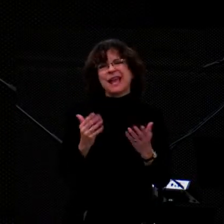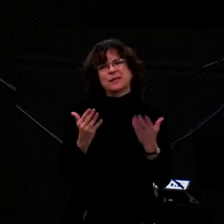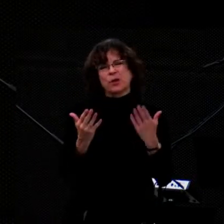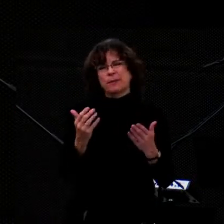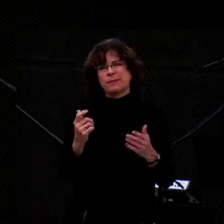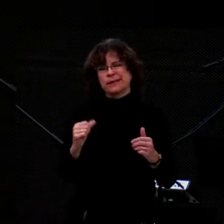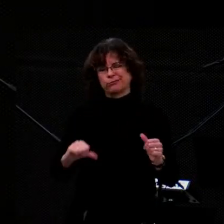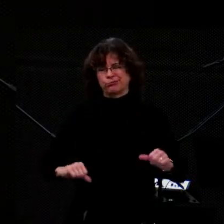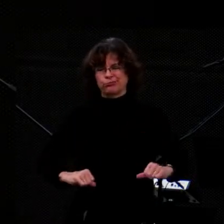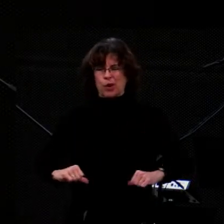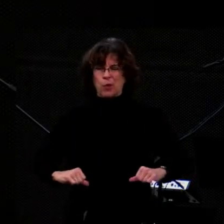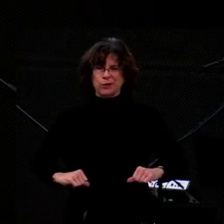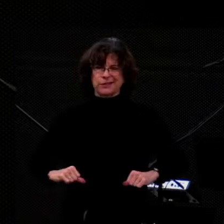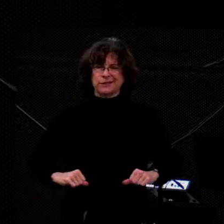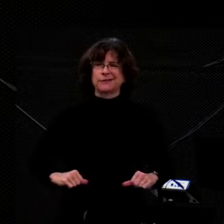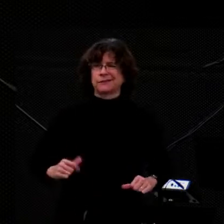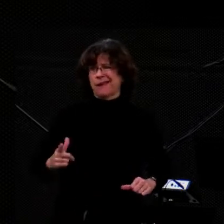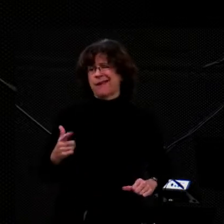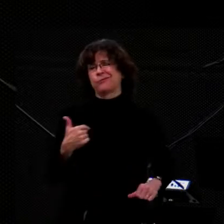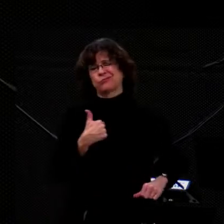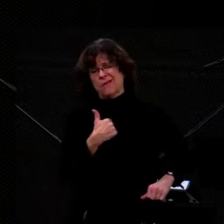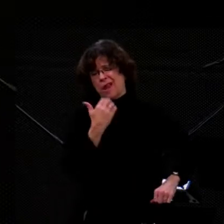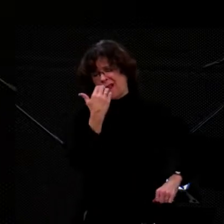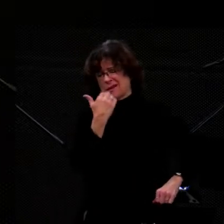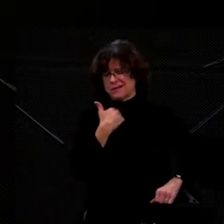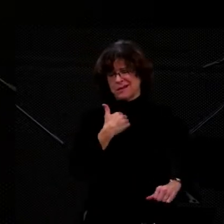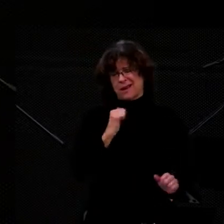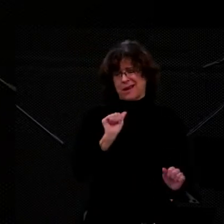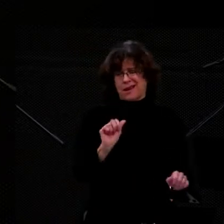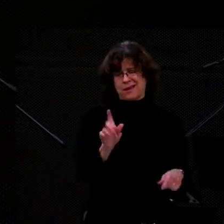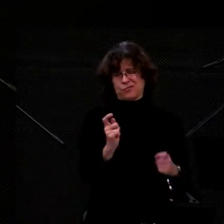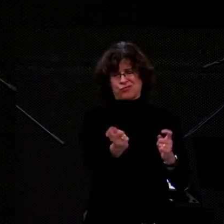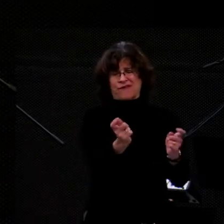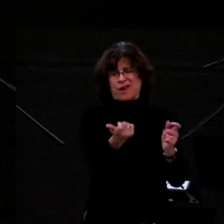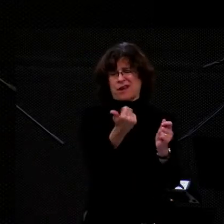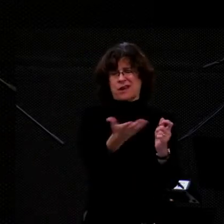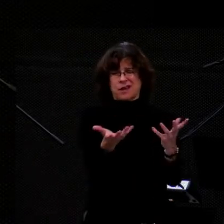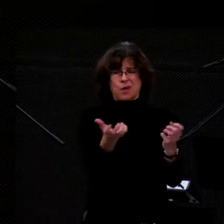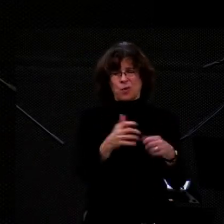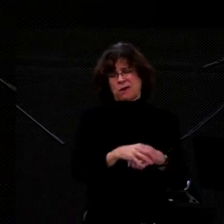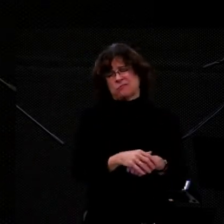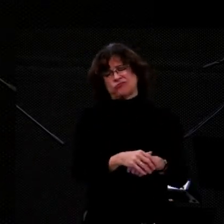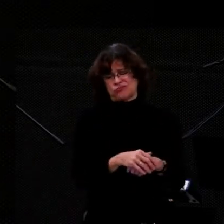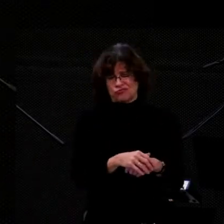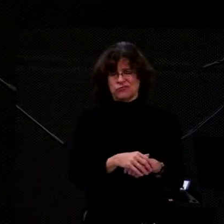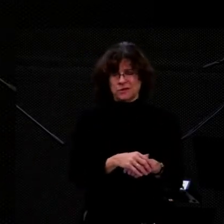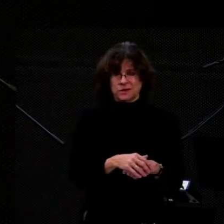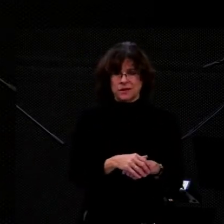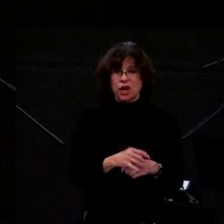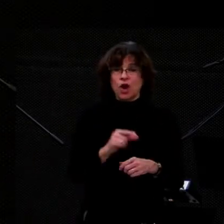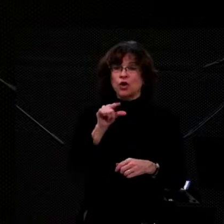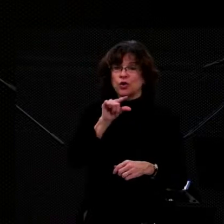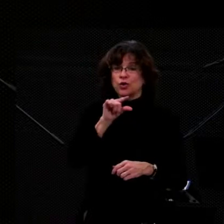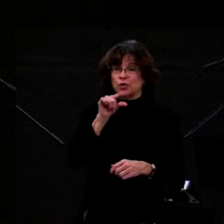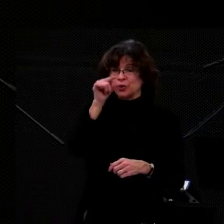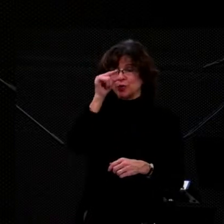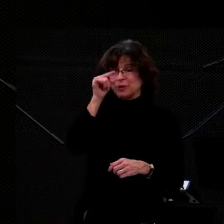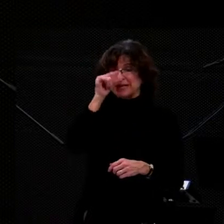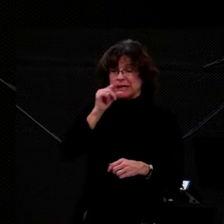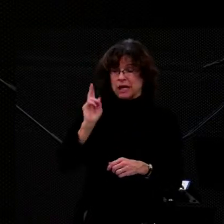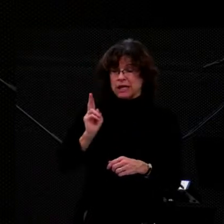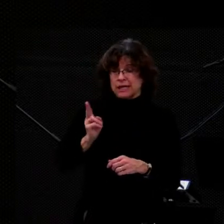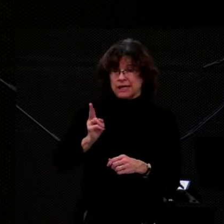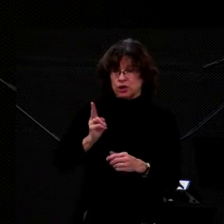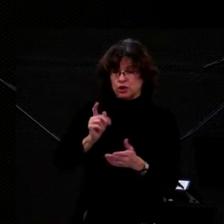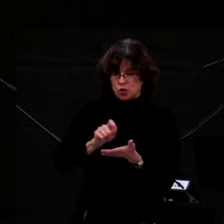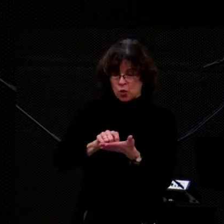boast by the king meant to draw attention to what he was able to provide if he so chose. The Greek historian Herodotus mentions that